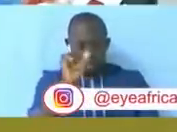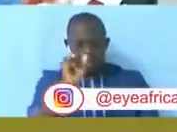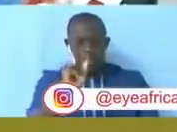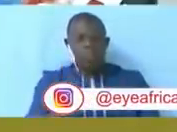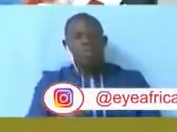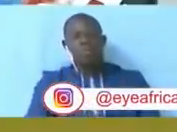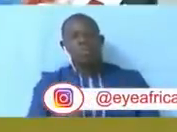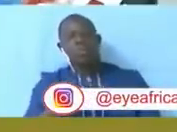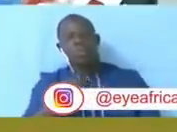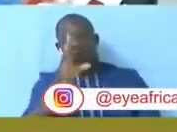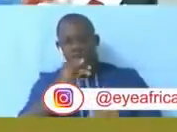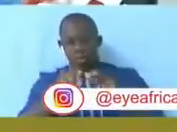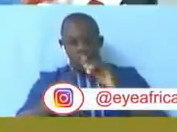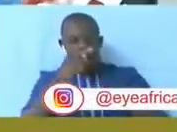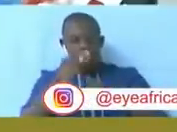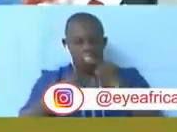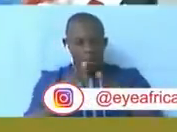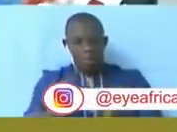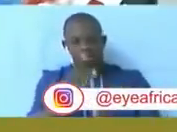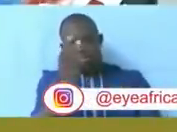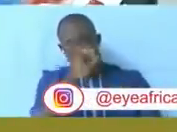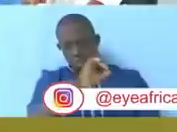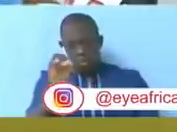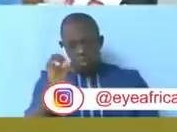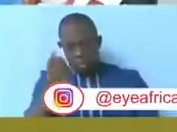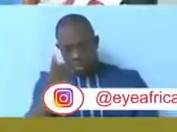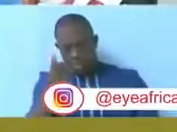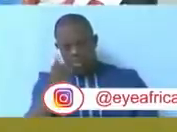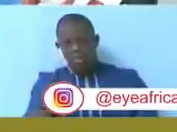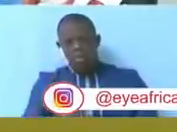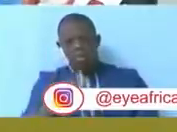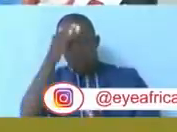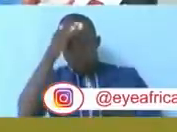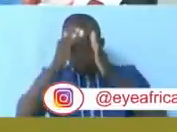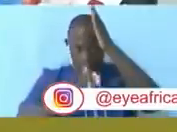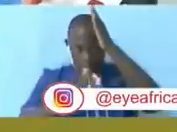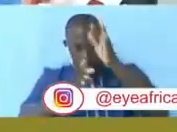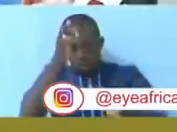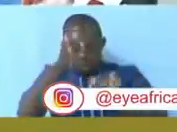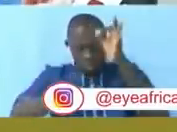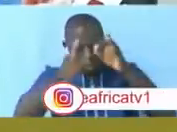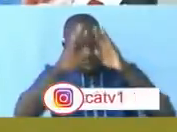particular court martial. In 2006,